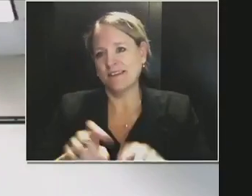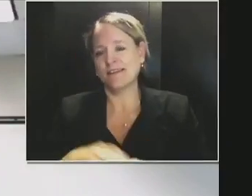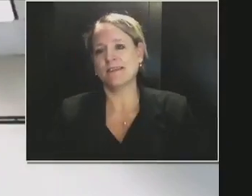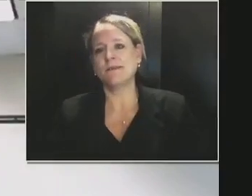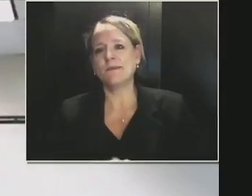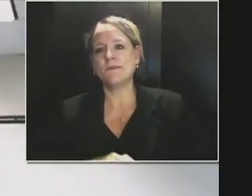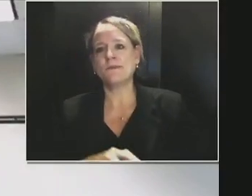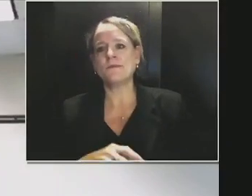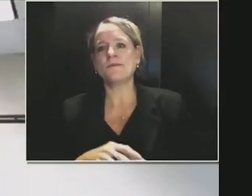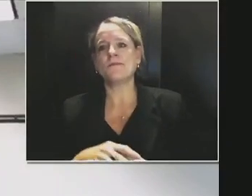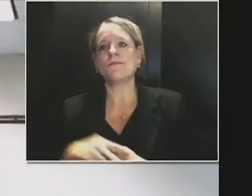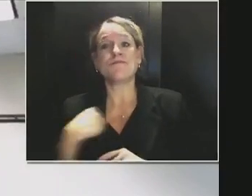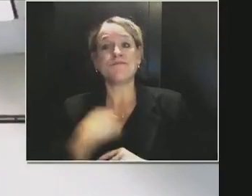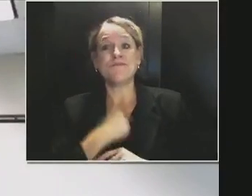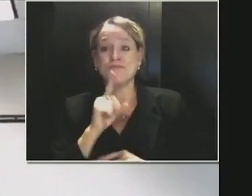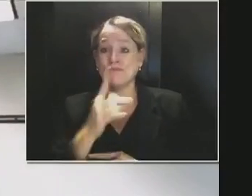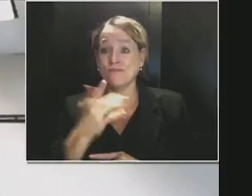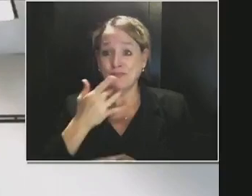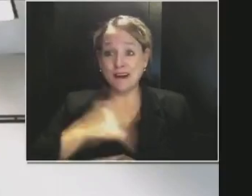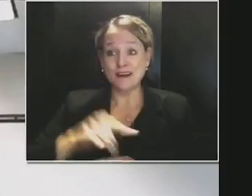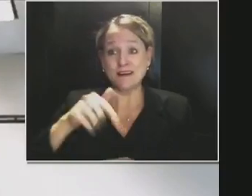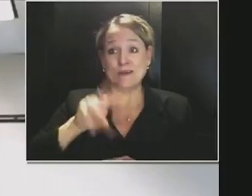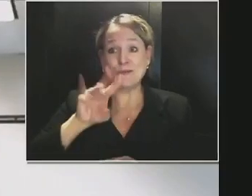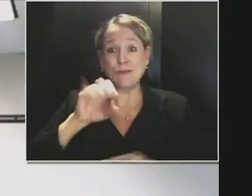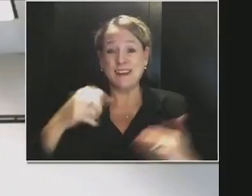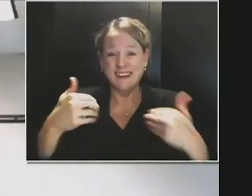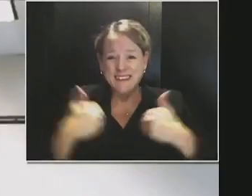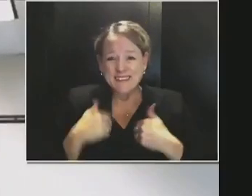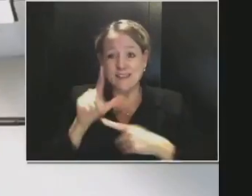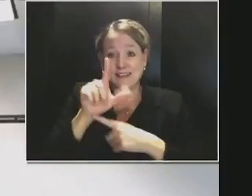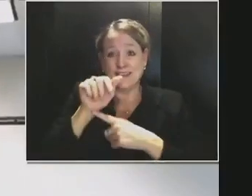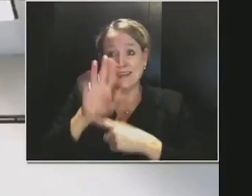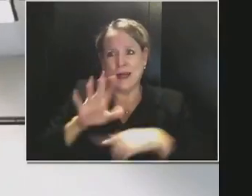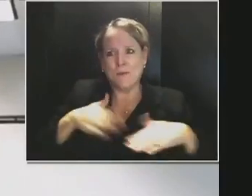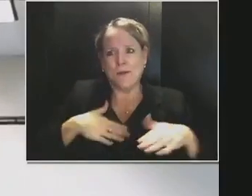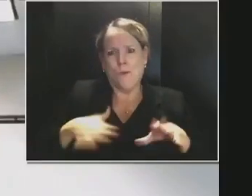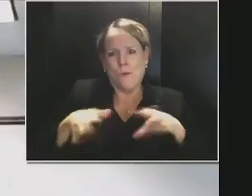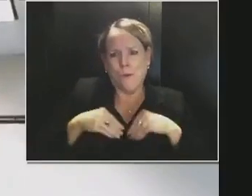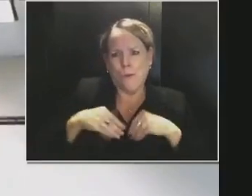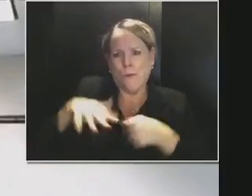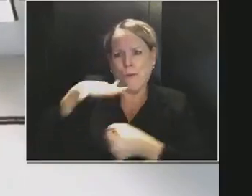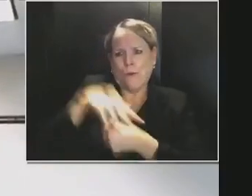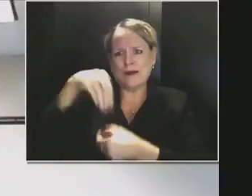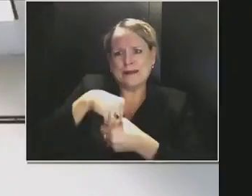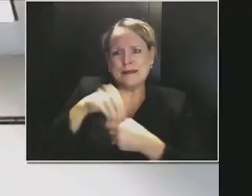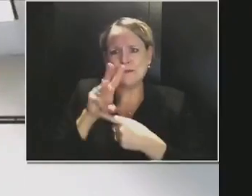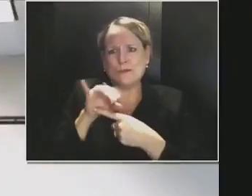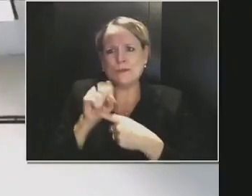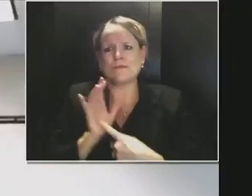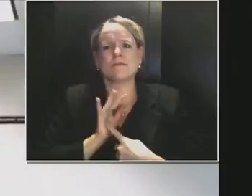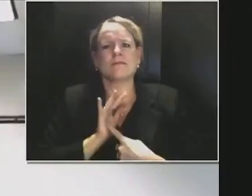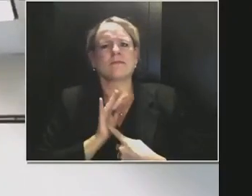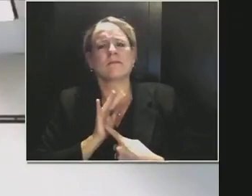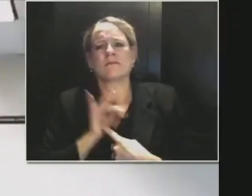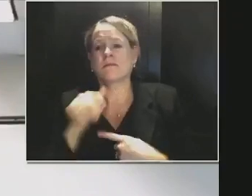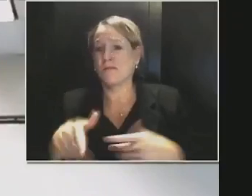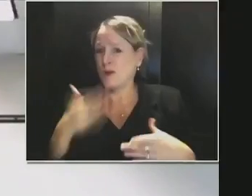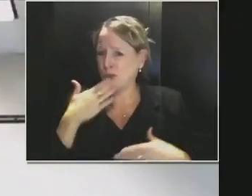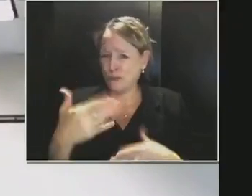testing capacity is also matched by the growth in actual tests administered. And that's why it's so important